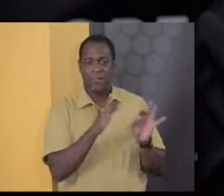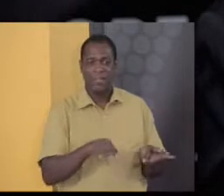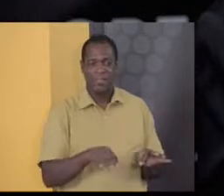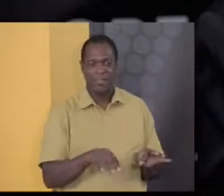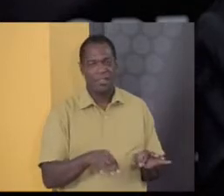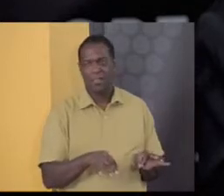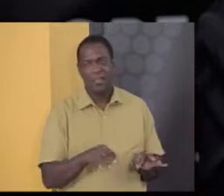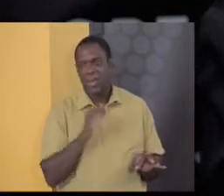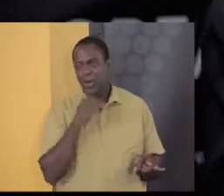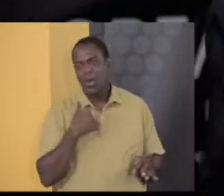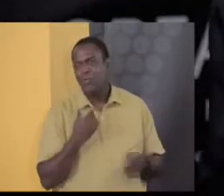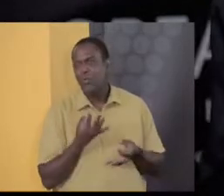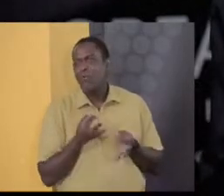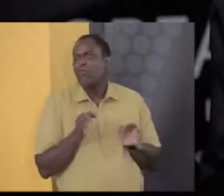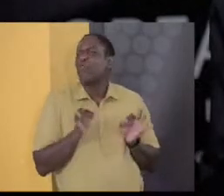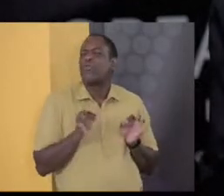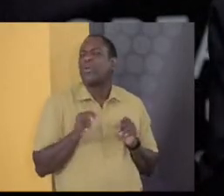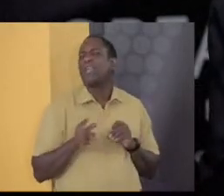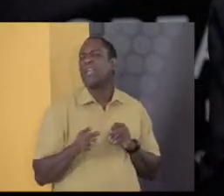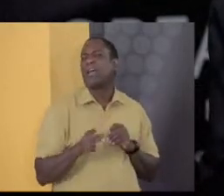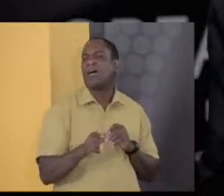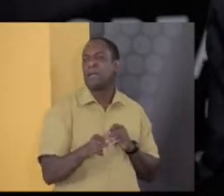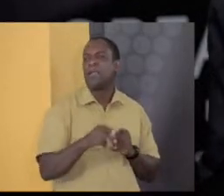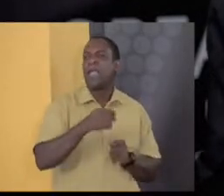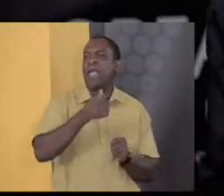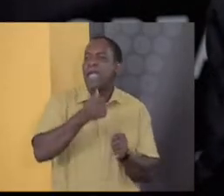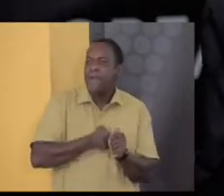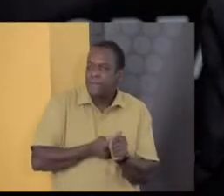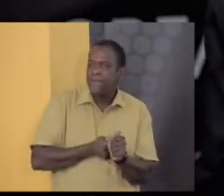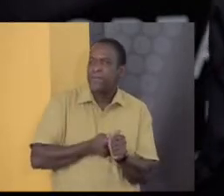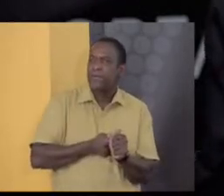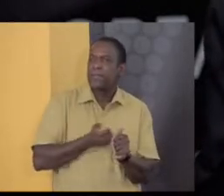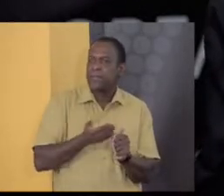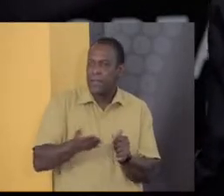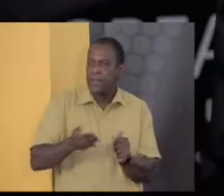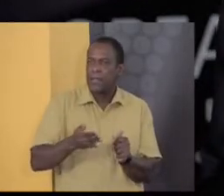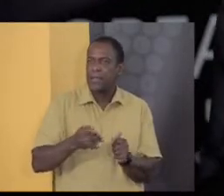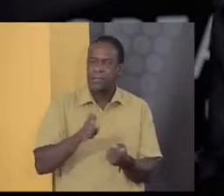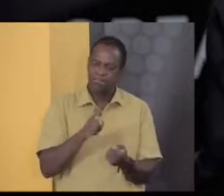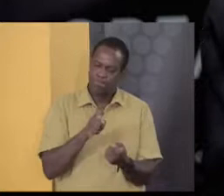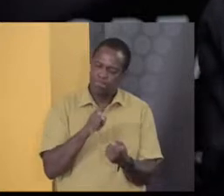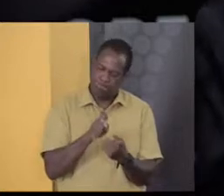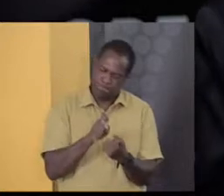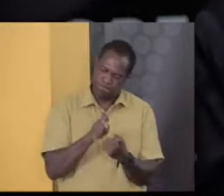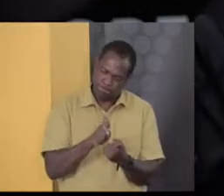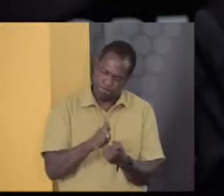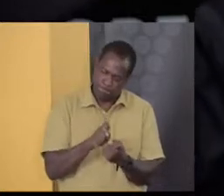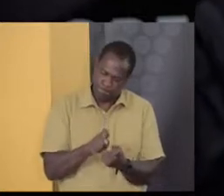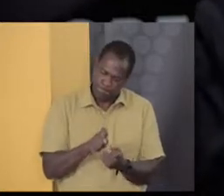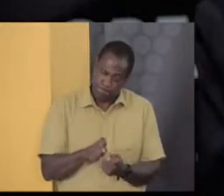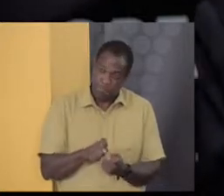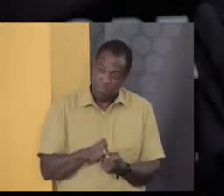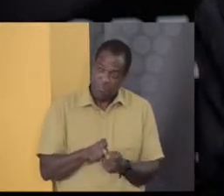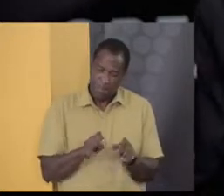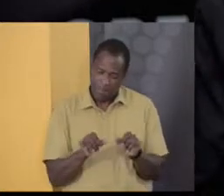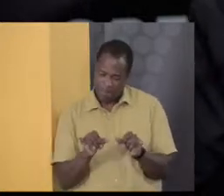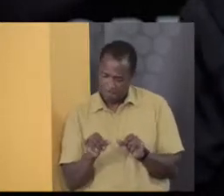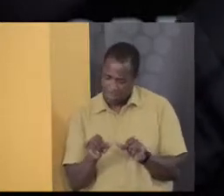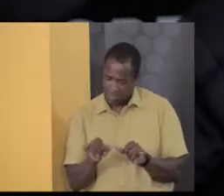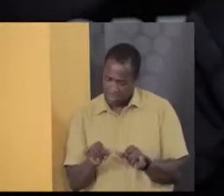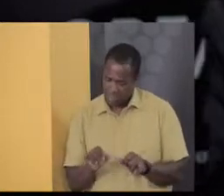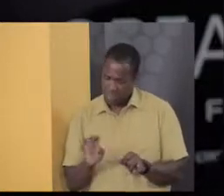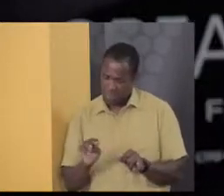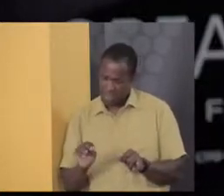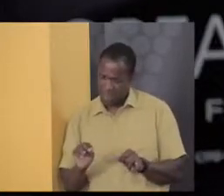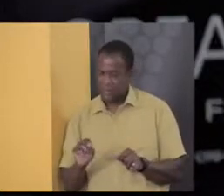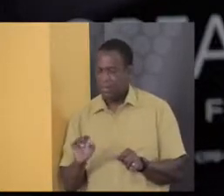of production facility, because every single thing is precise. Like I said, down to a milliliter of